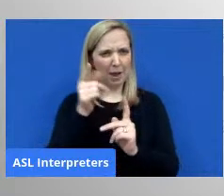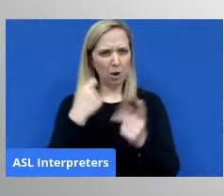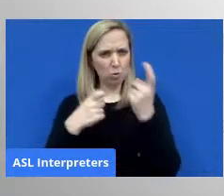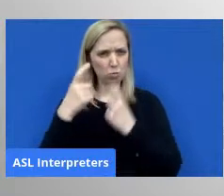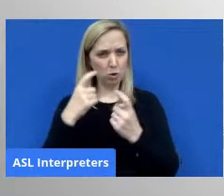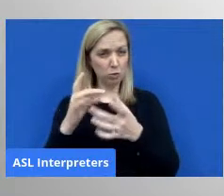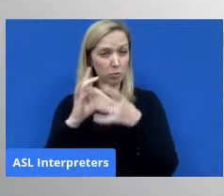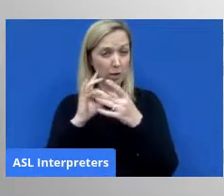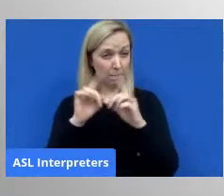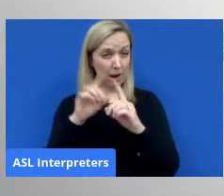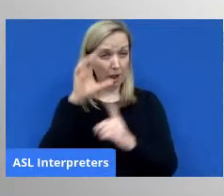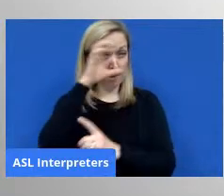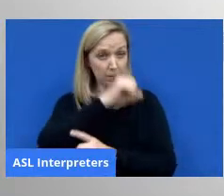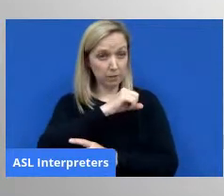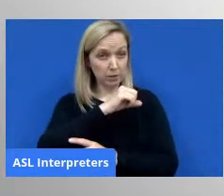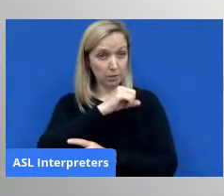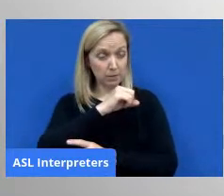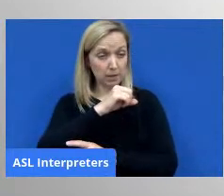already been